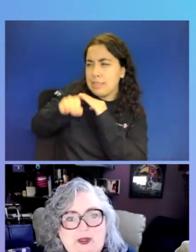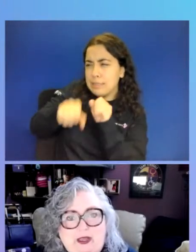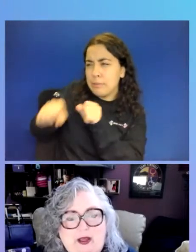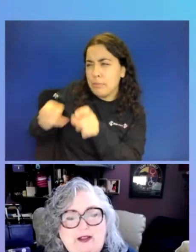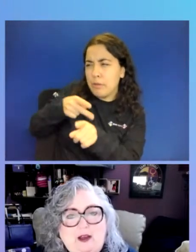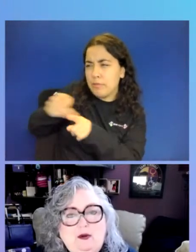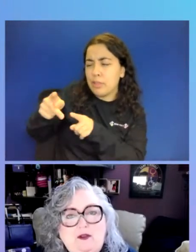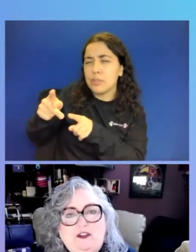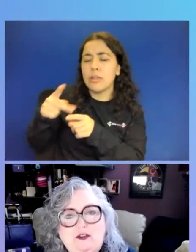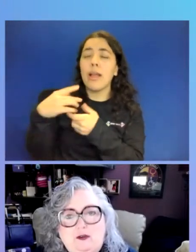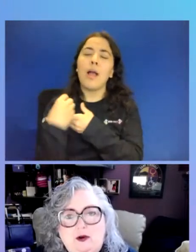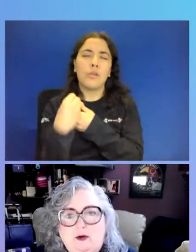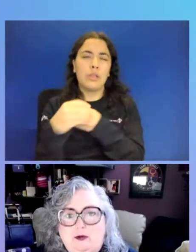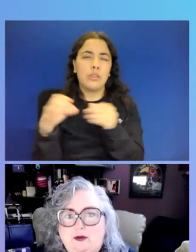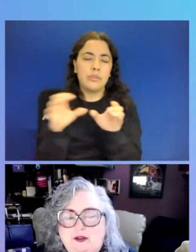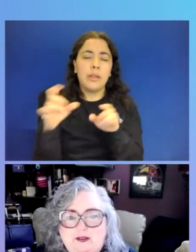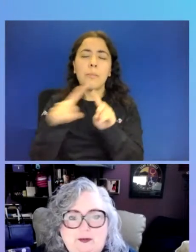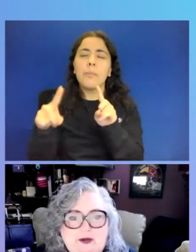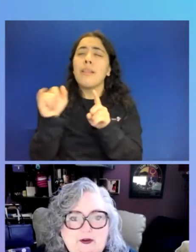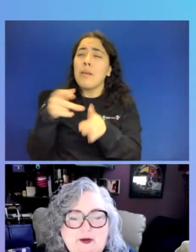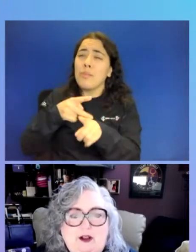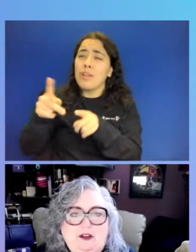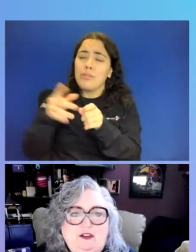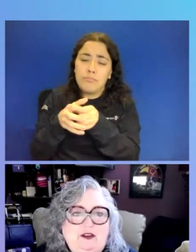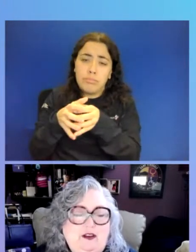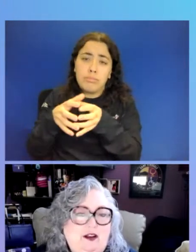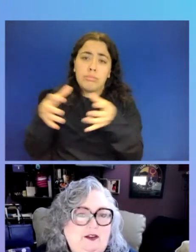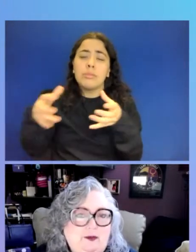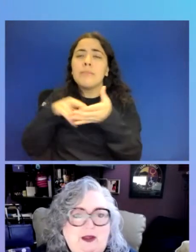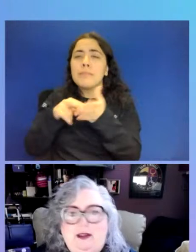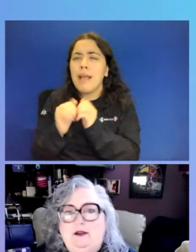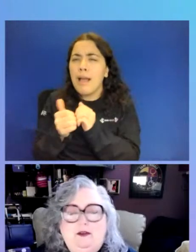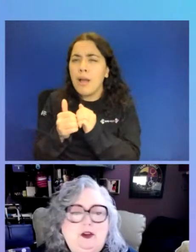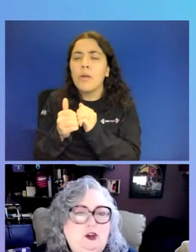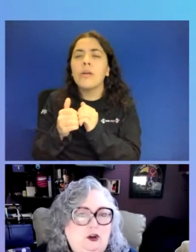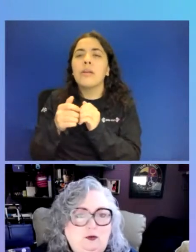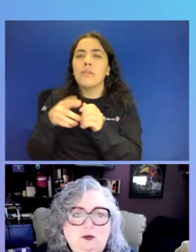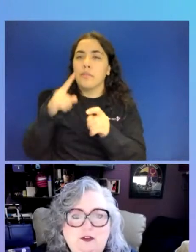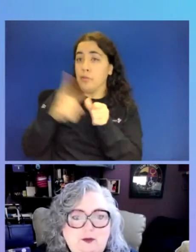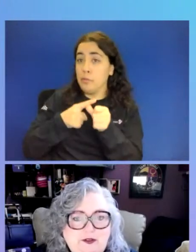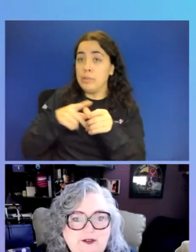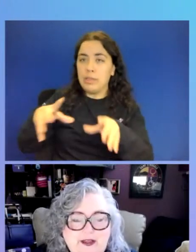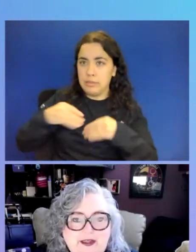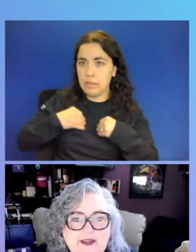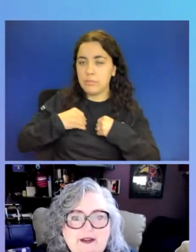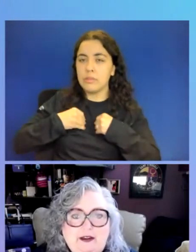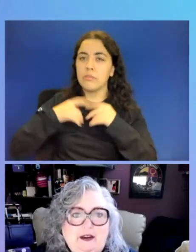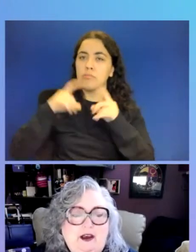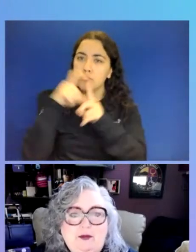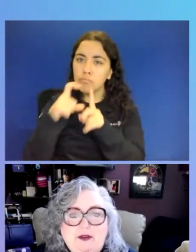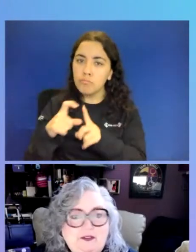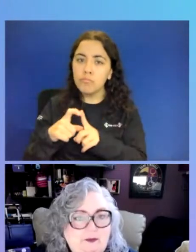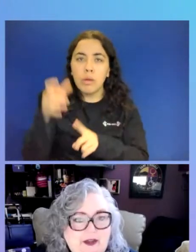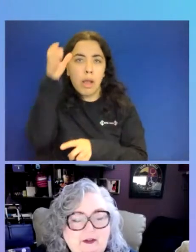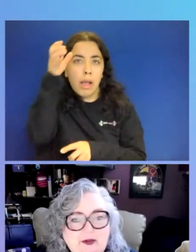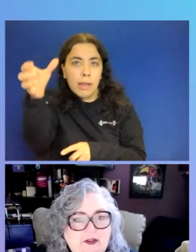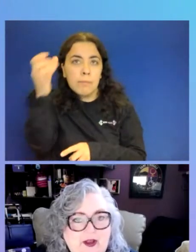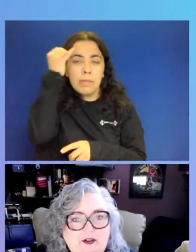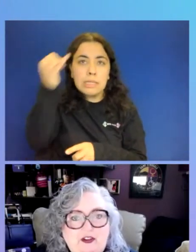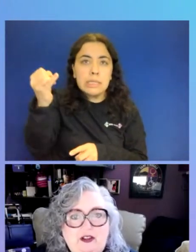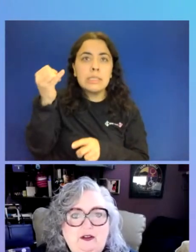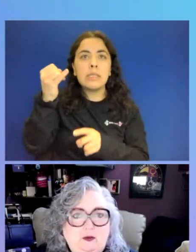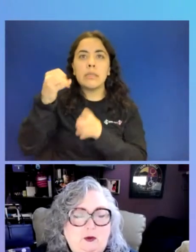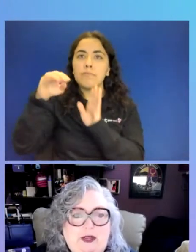but it's how professions grow. There's accepted terminologies, concepts, ideas, rules of business etiquette, business